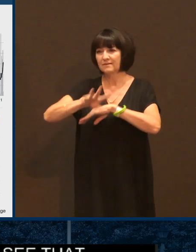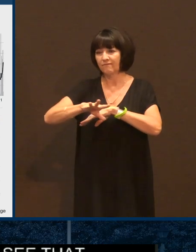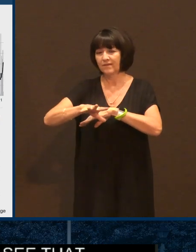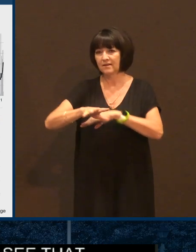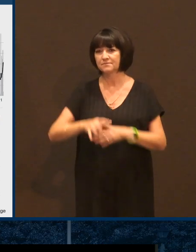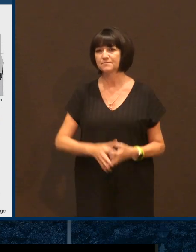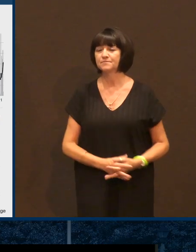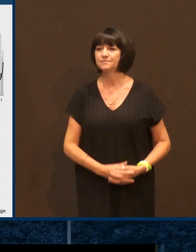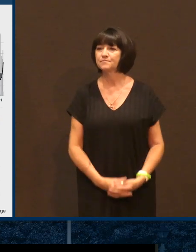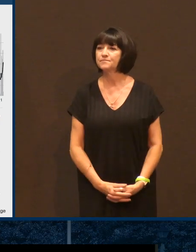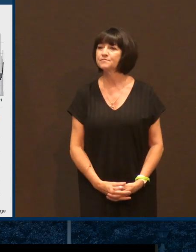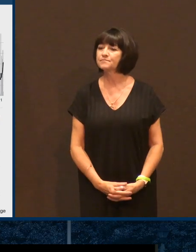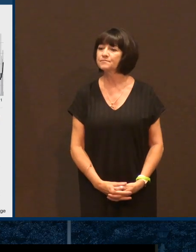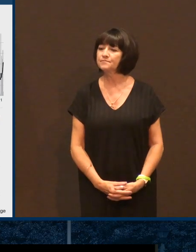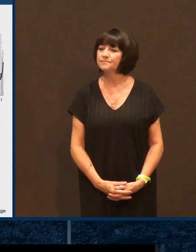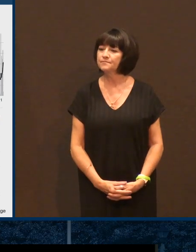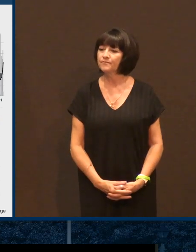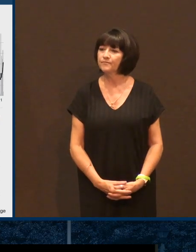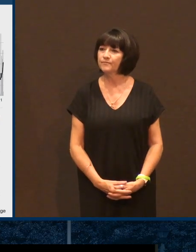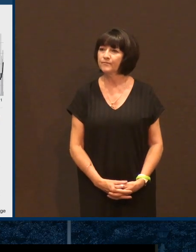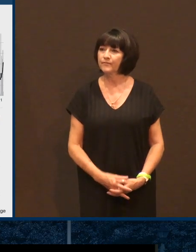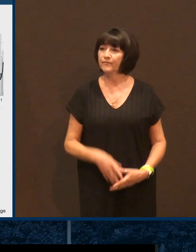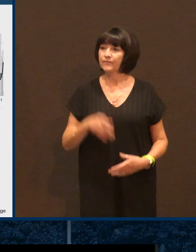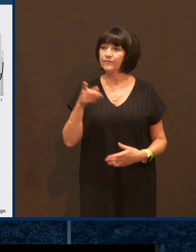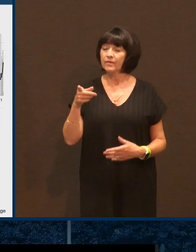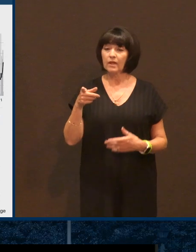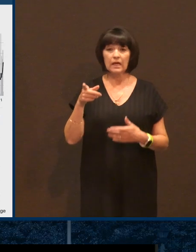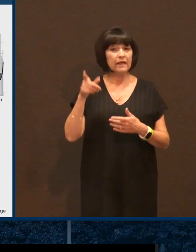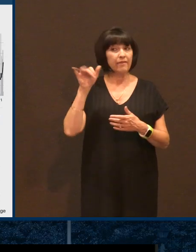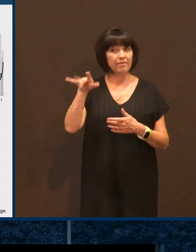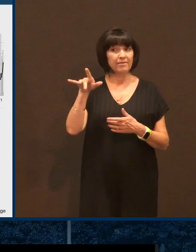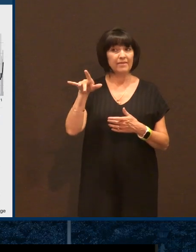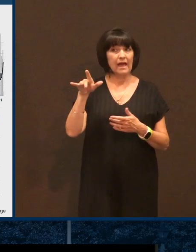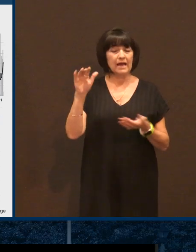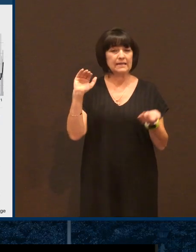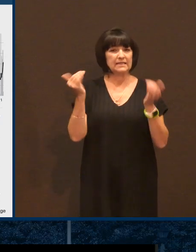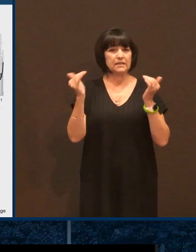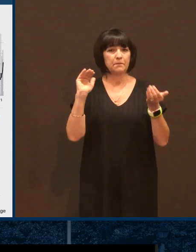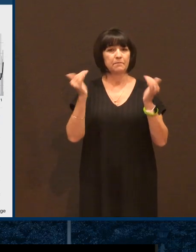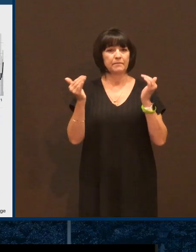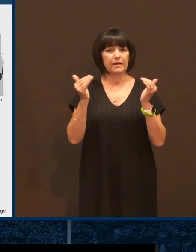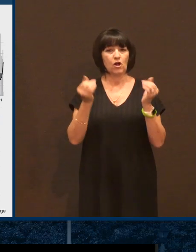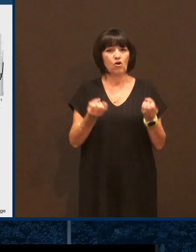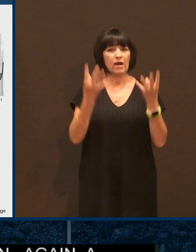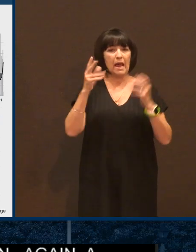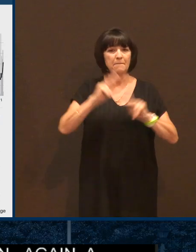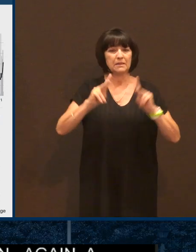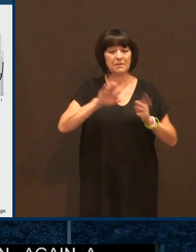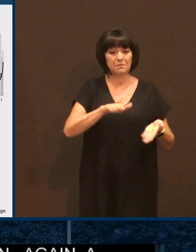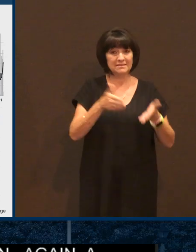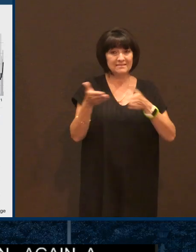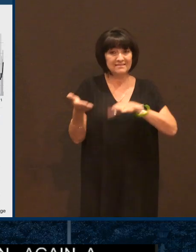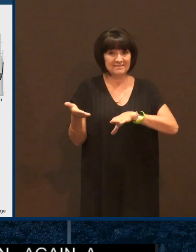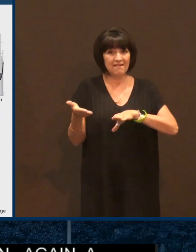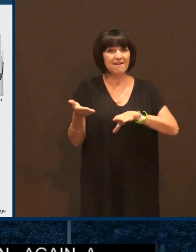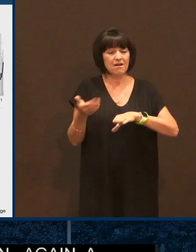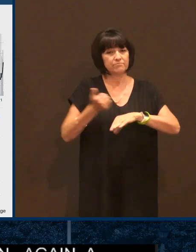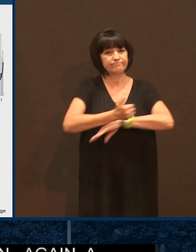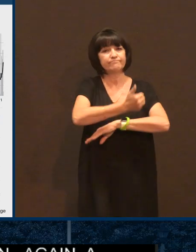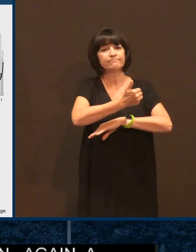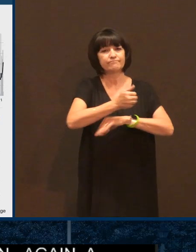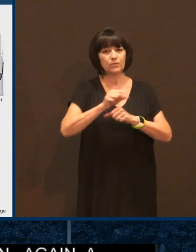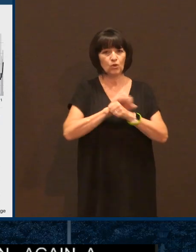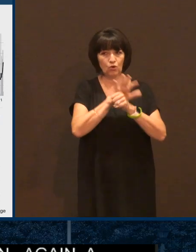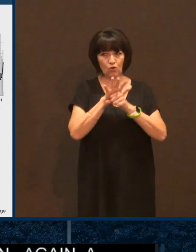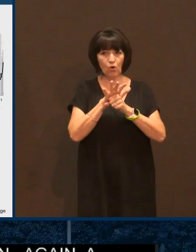the deaths per million. Again, a little bit different. Each is a little bit different scale, but shows